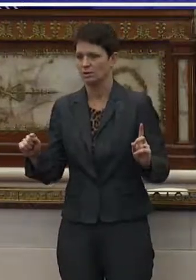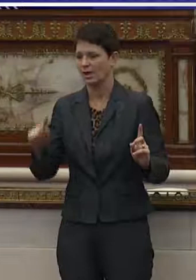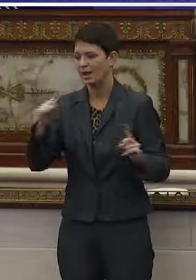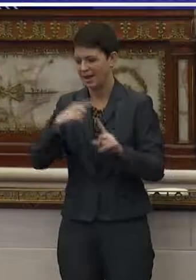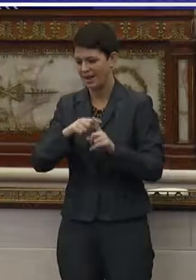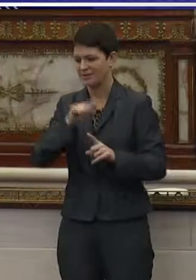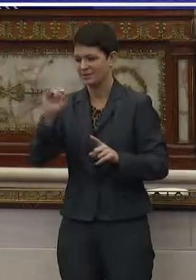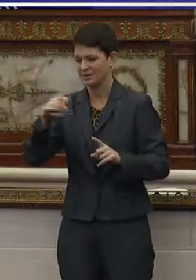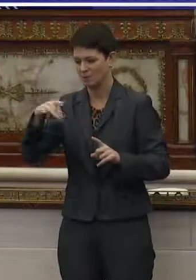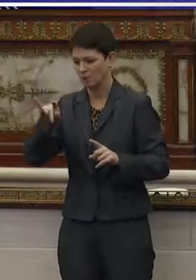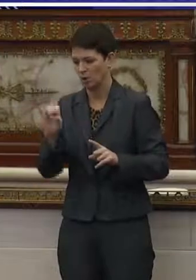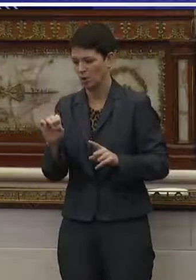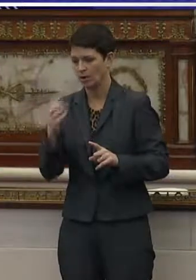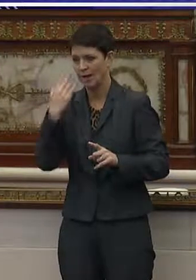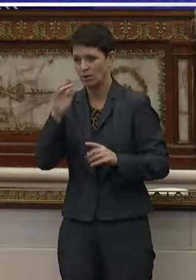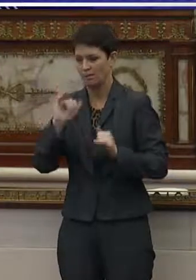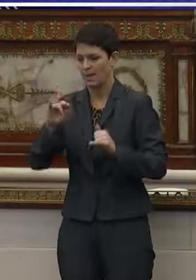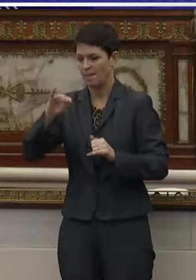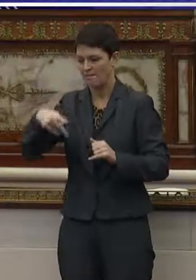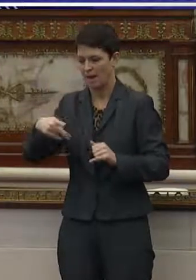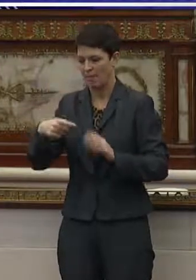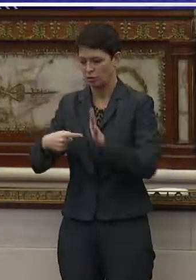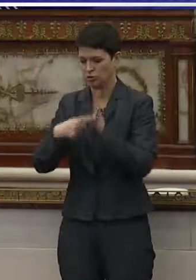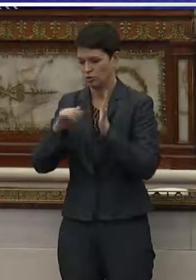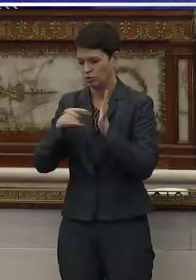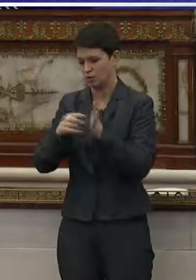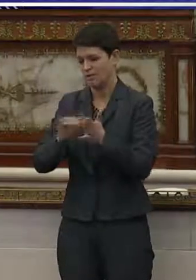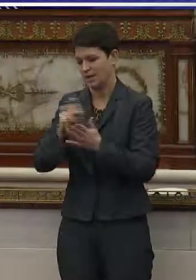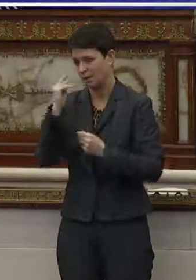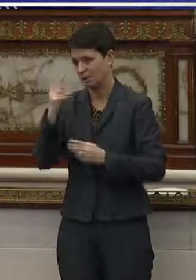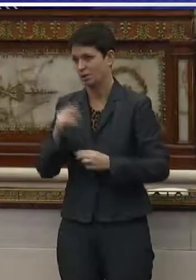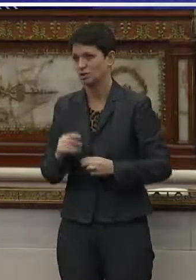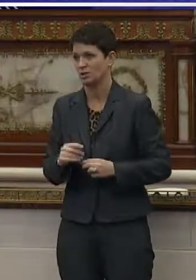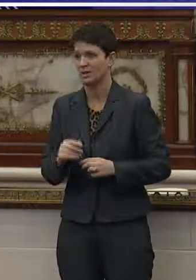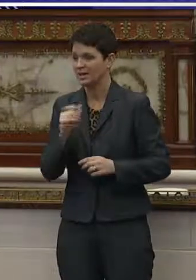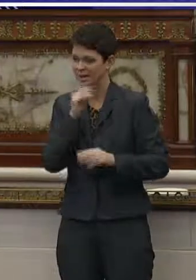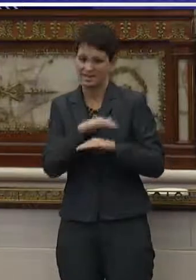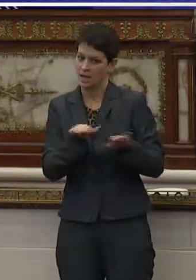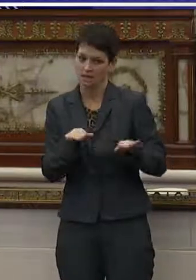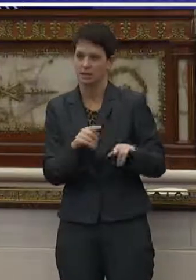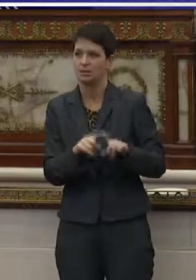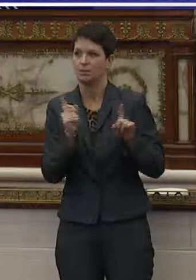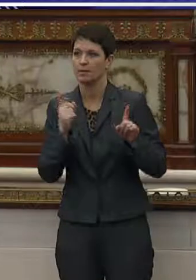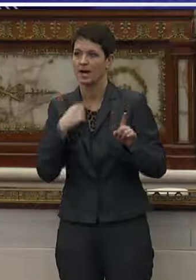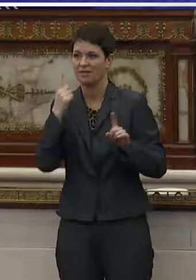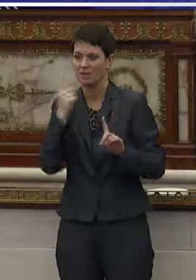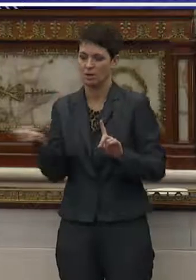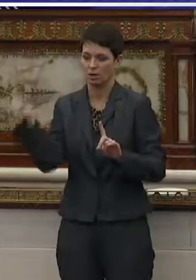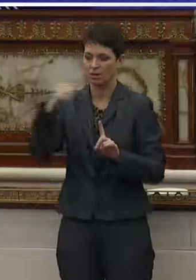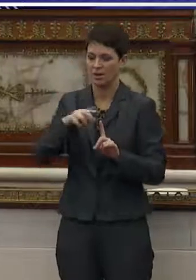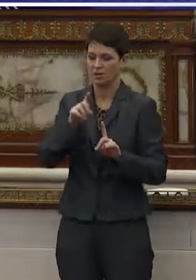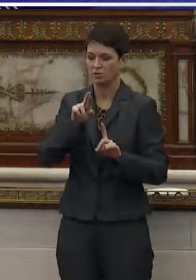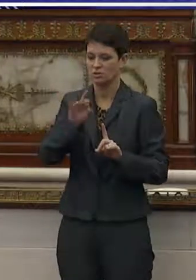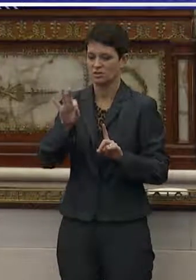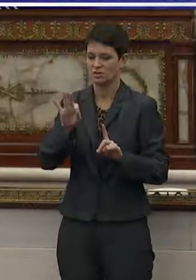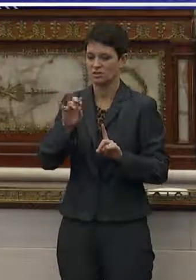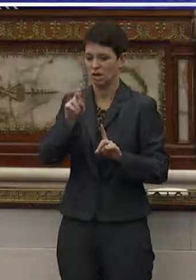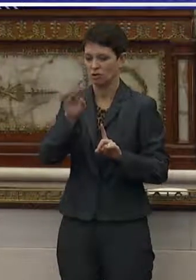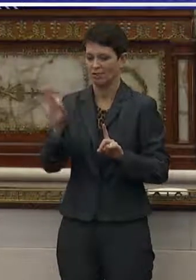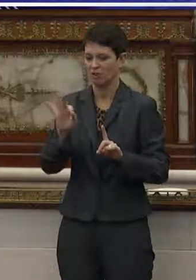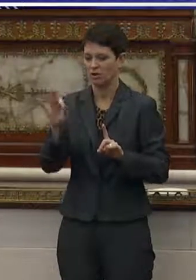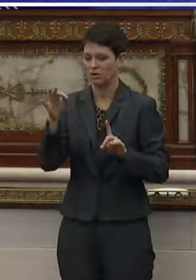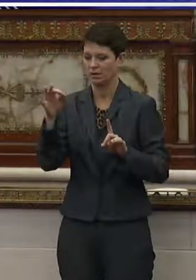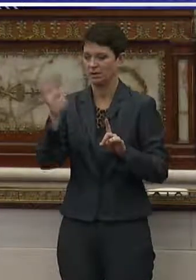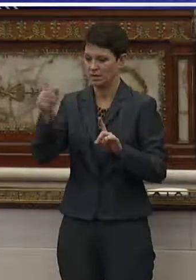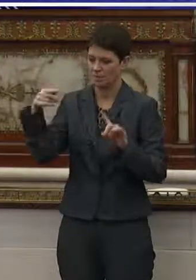code. I don't know if that map tells that information. It doesn't, and I think going back to Dr. Farley's point, we'll have to figure